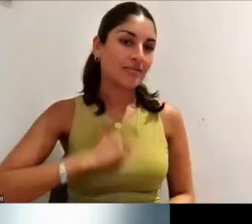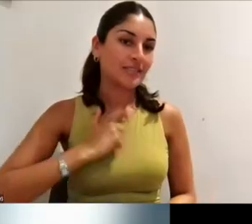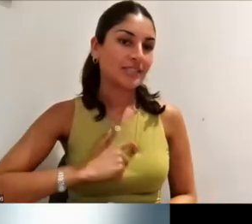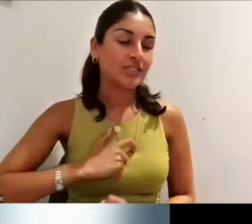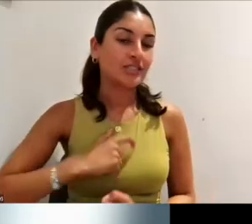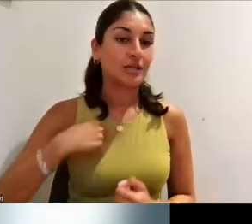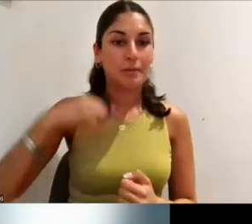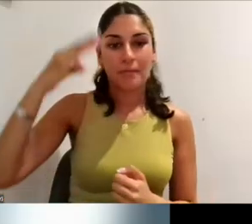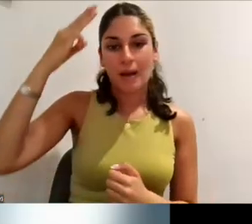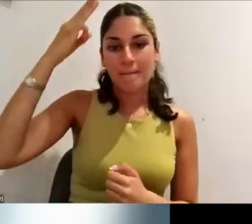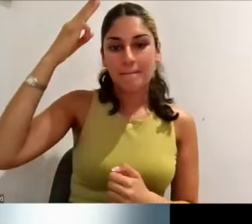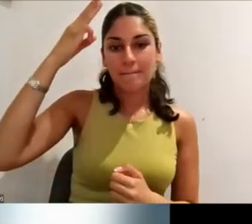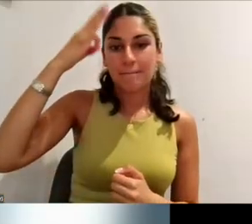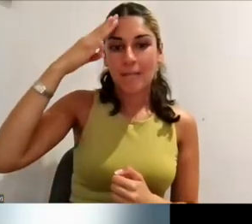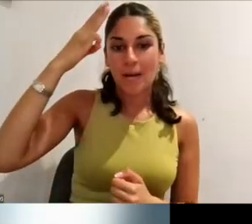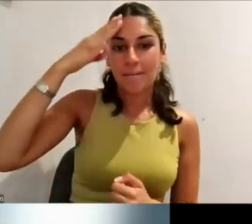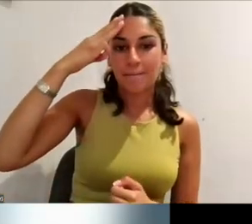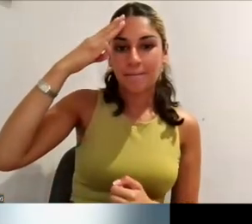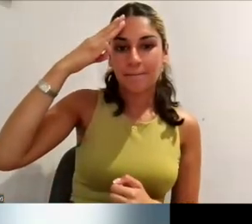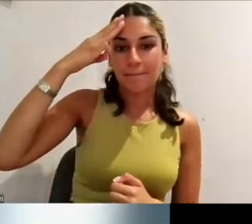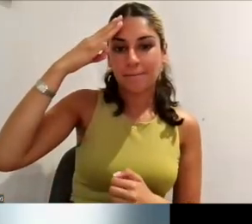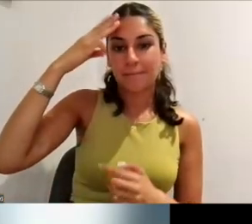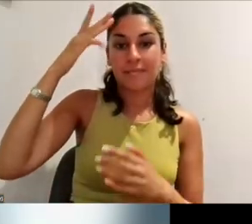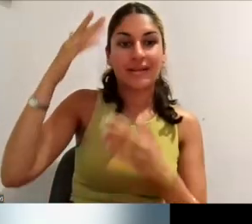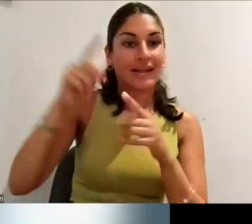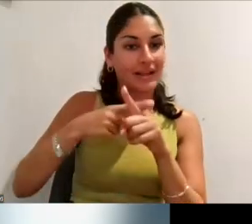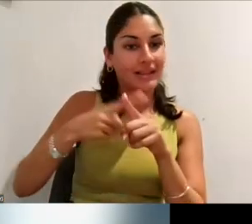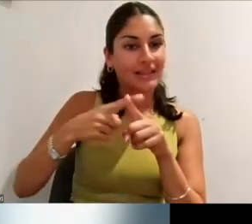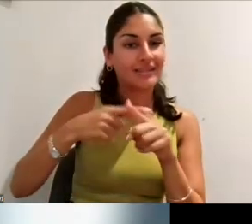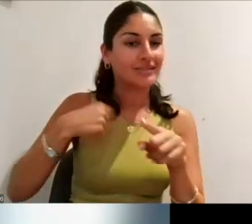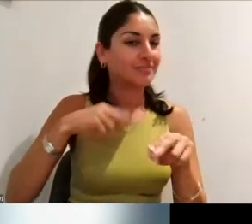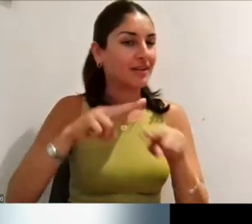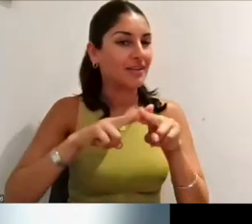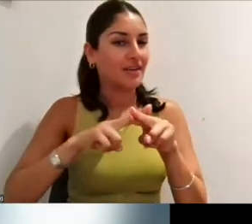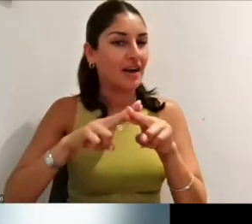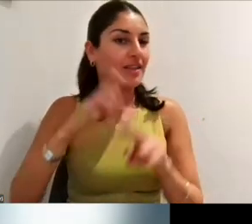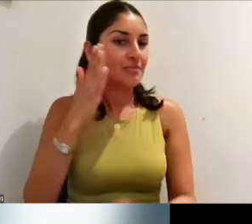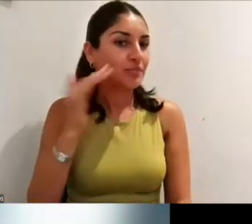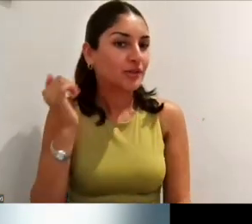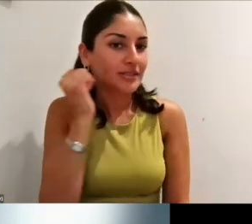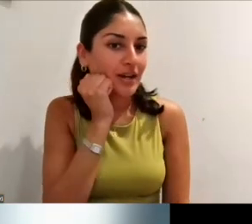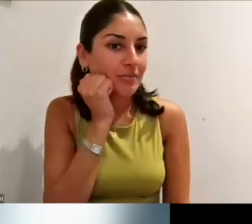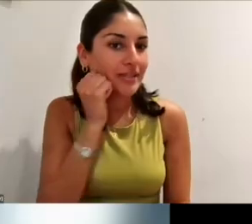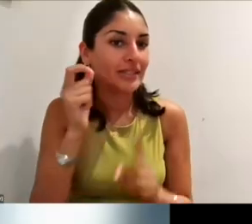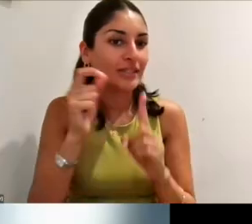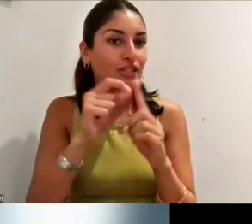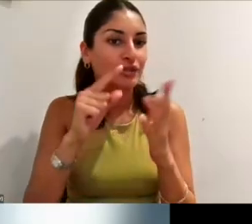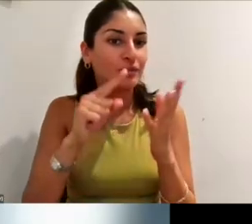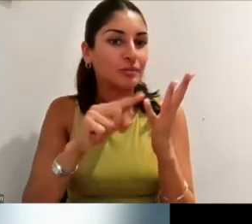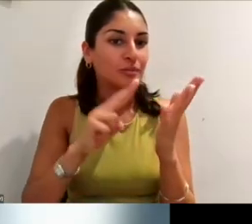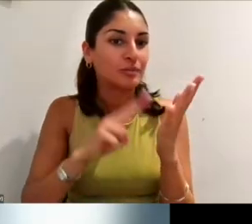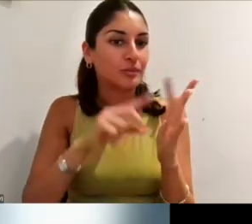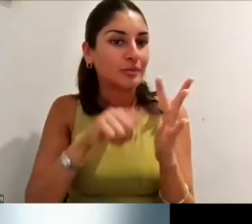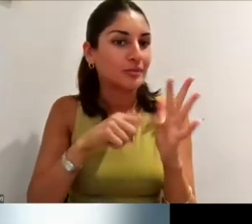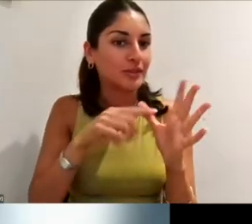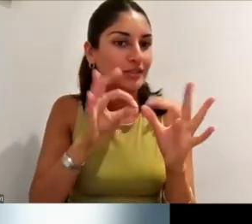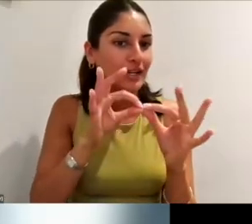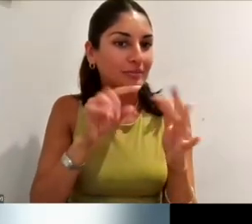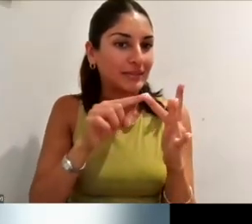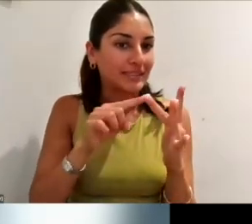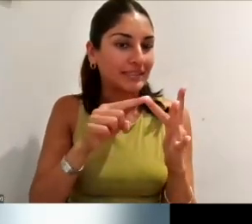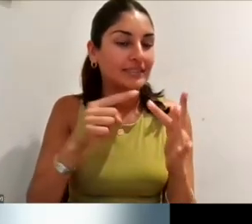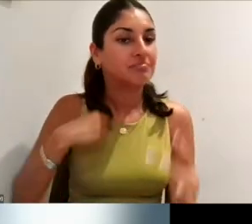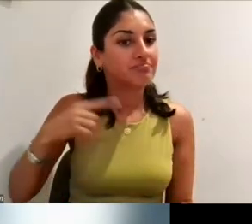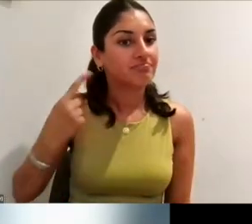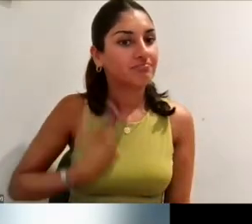my mother is English. I come from a mixed heritage background. And so as I was growing up, I